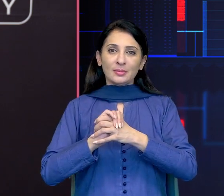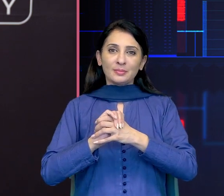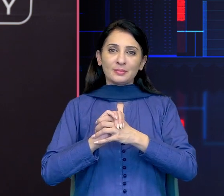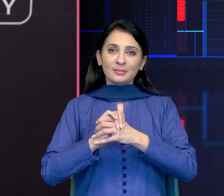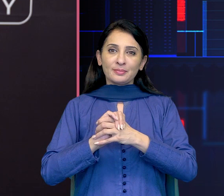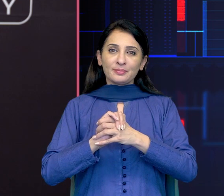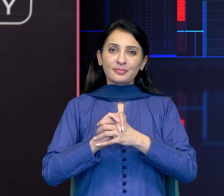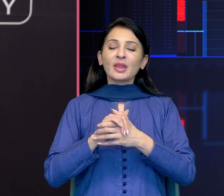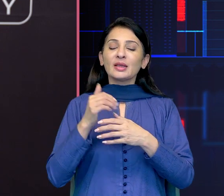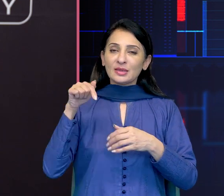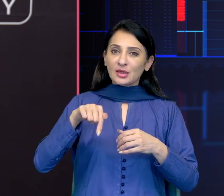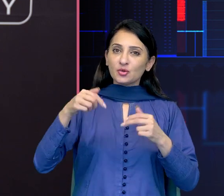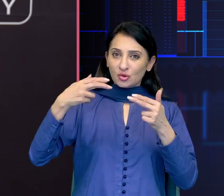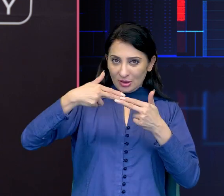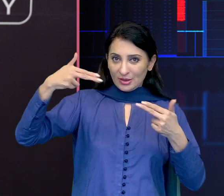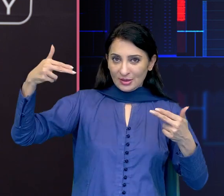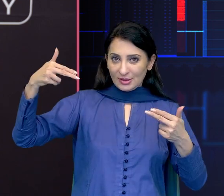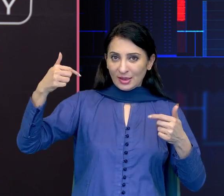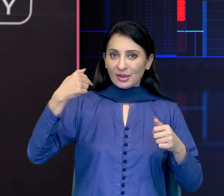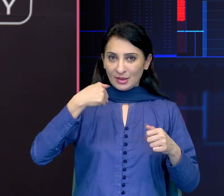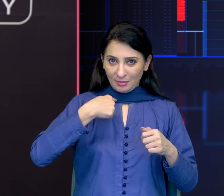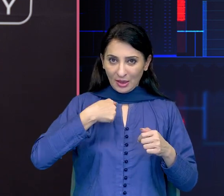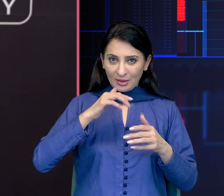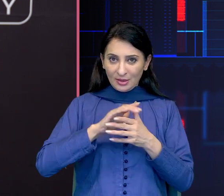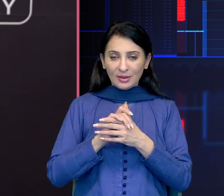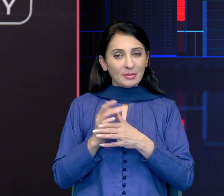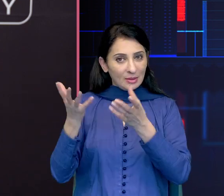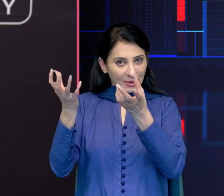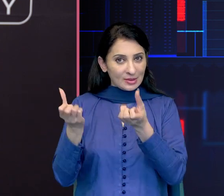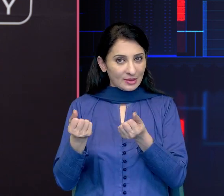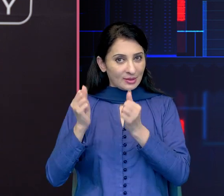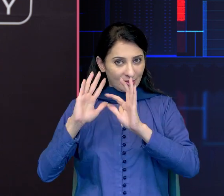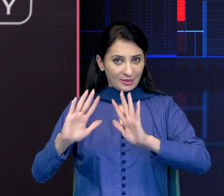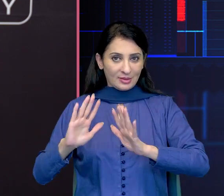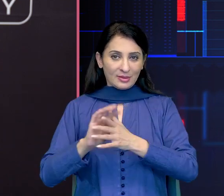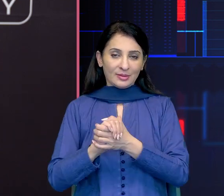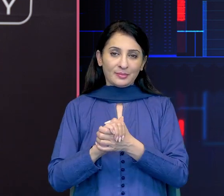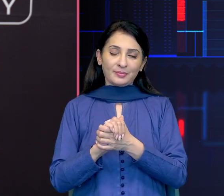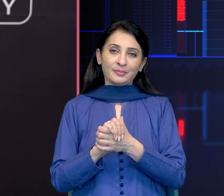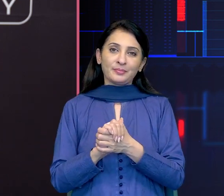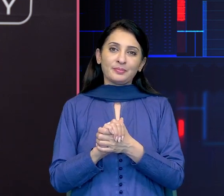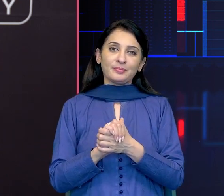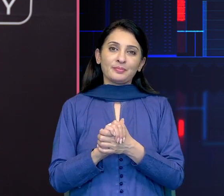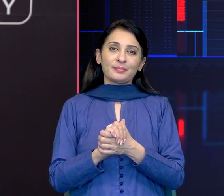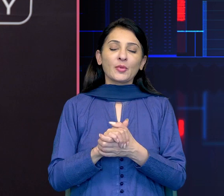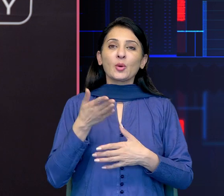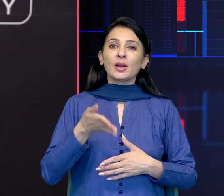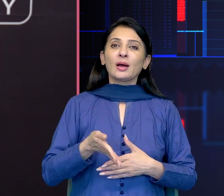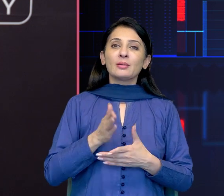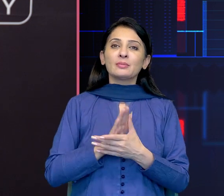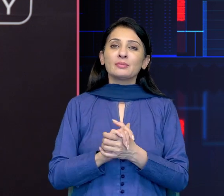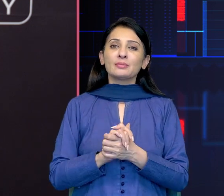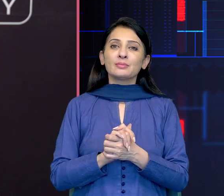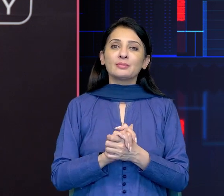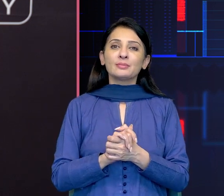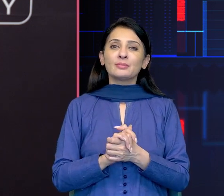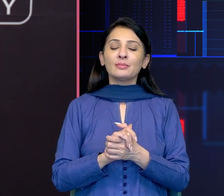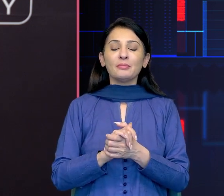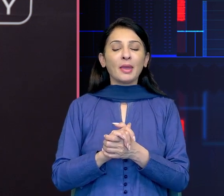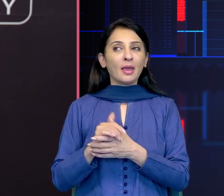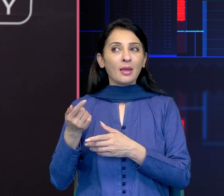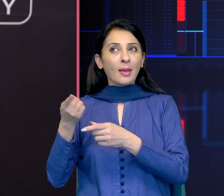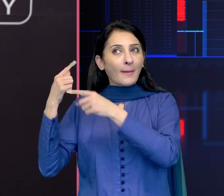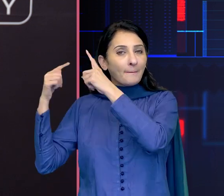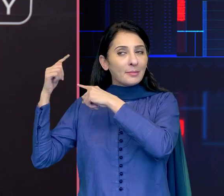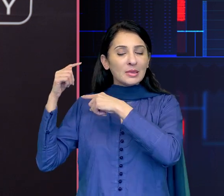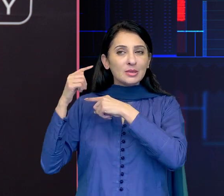other discipline, and discussion about the politics and society of